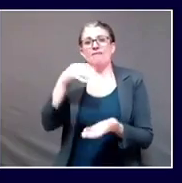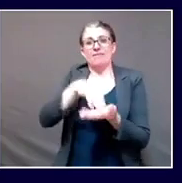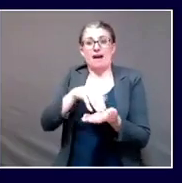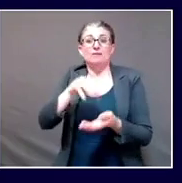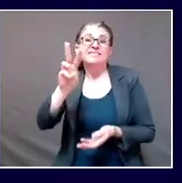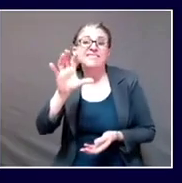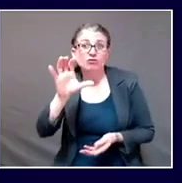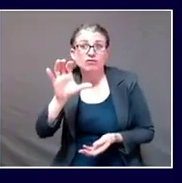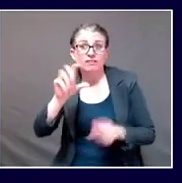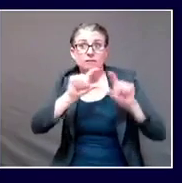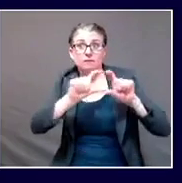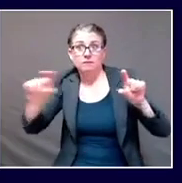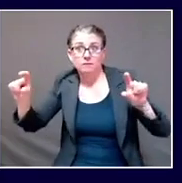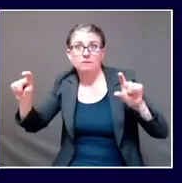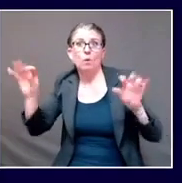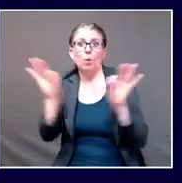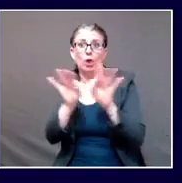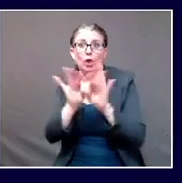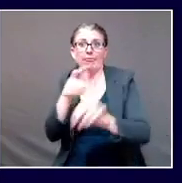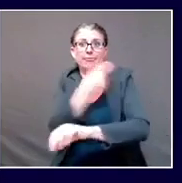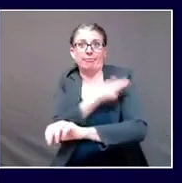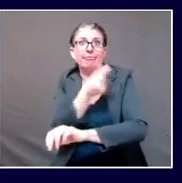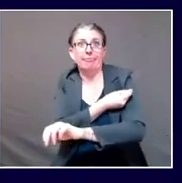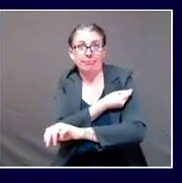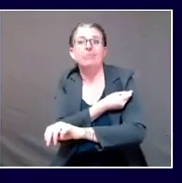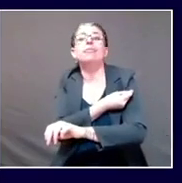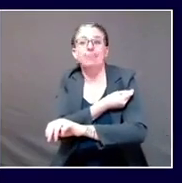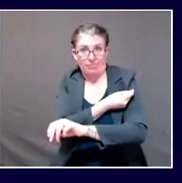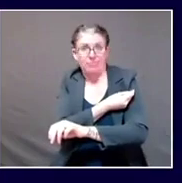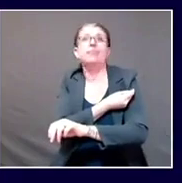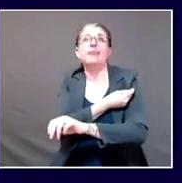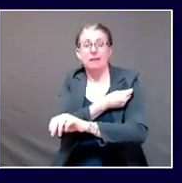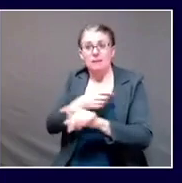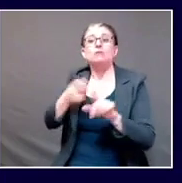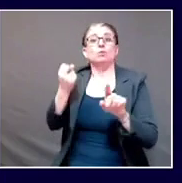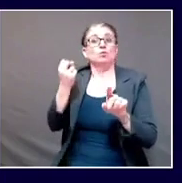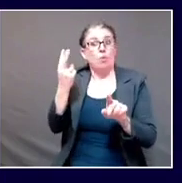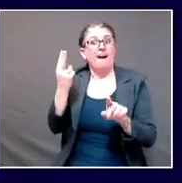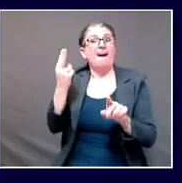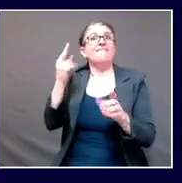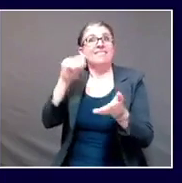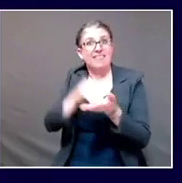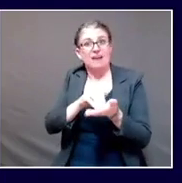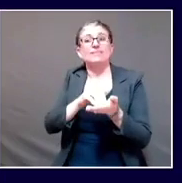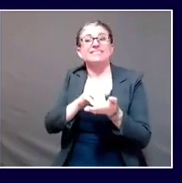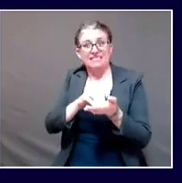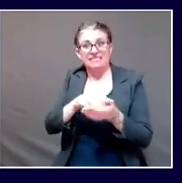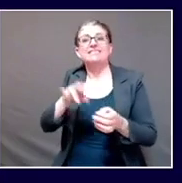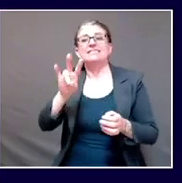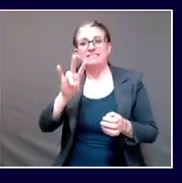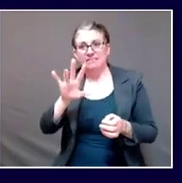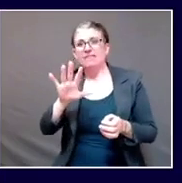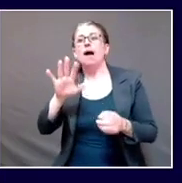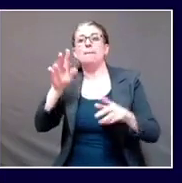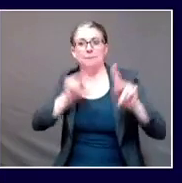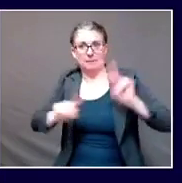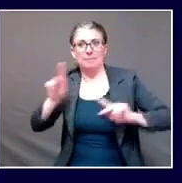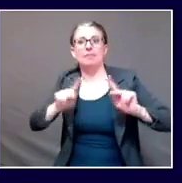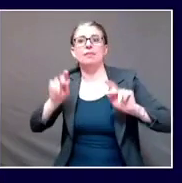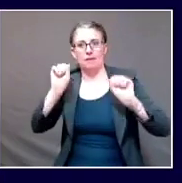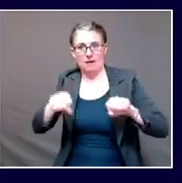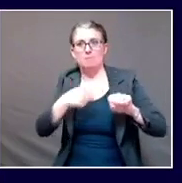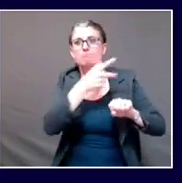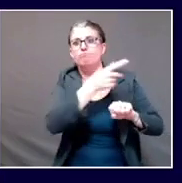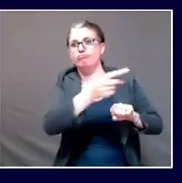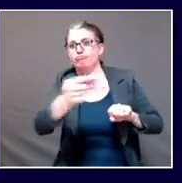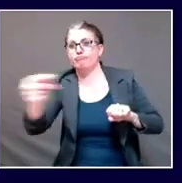doses of the Pfizer vaccine. That's enough for the first dose for 12,675 individuals. This